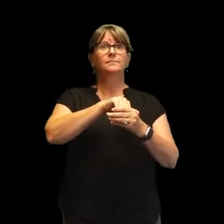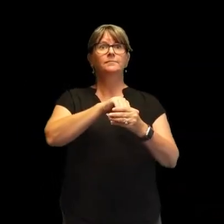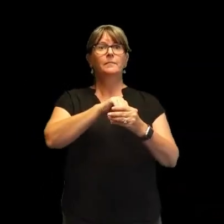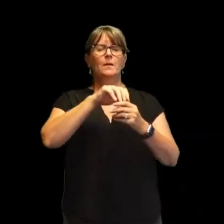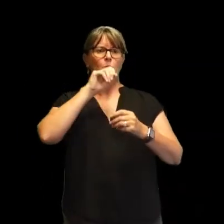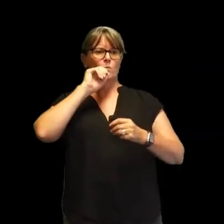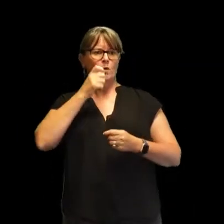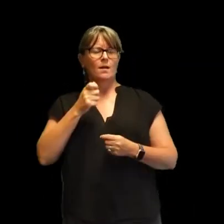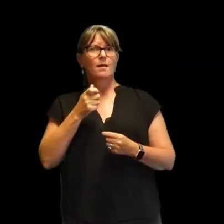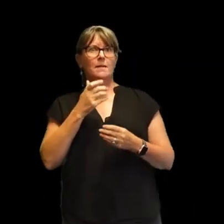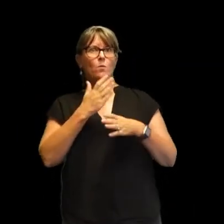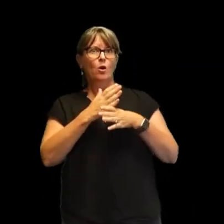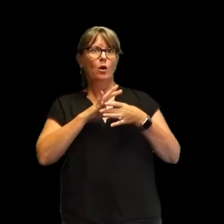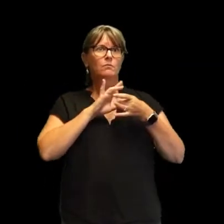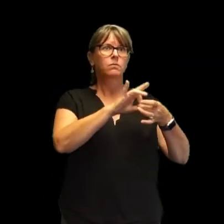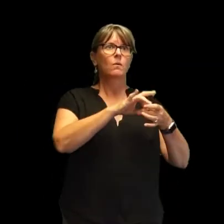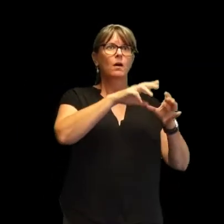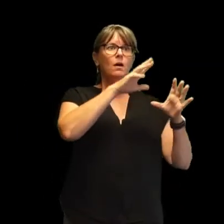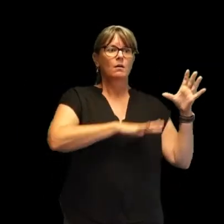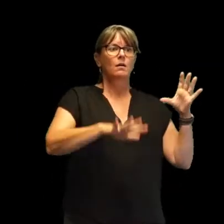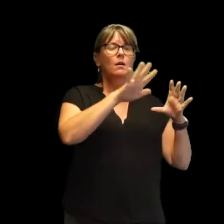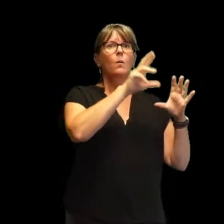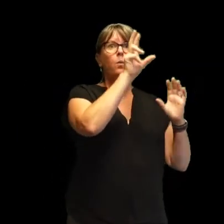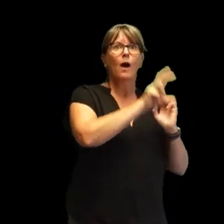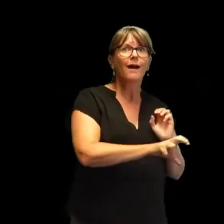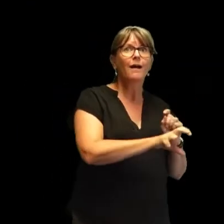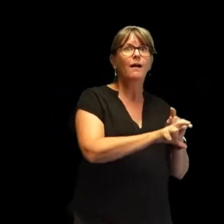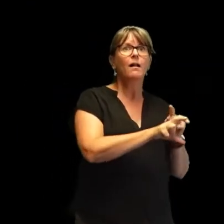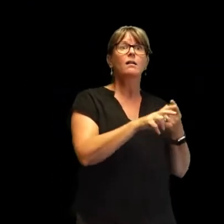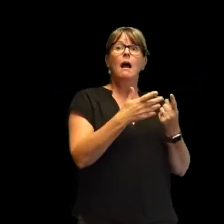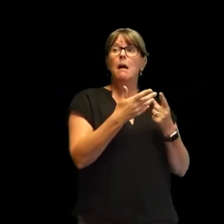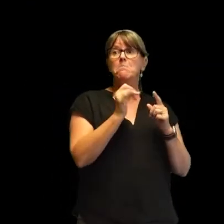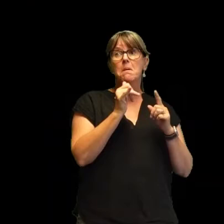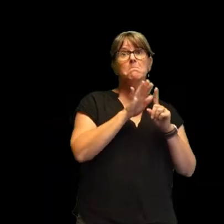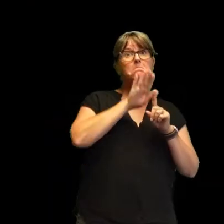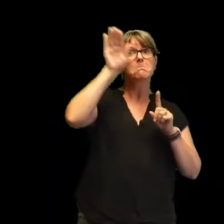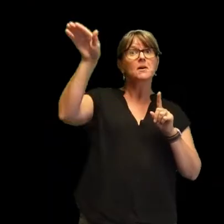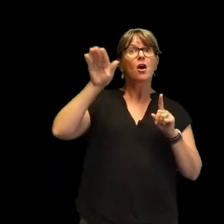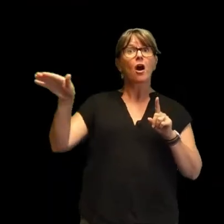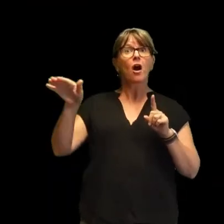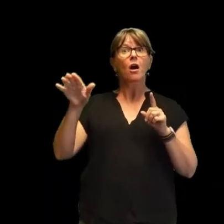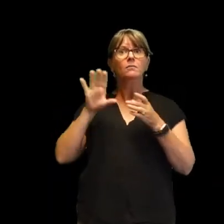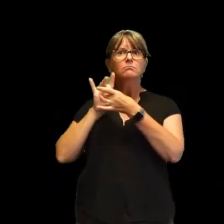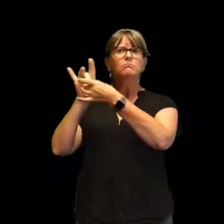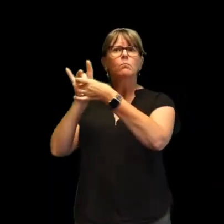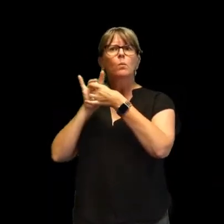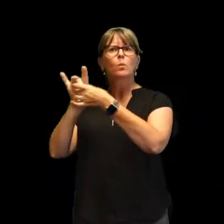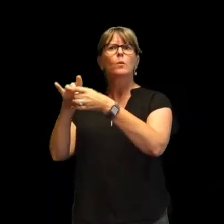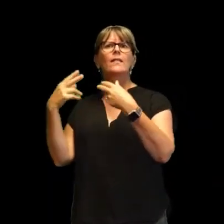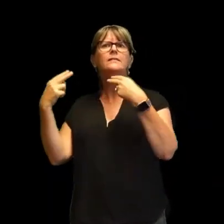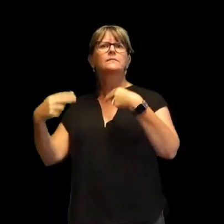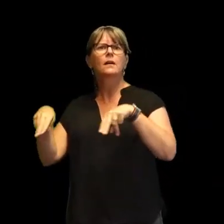will be delivered across Wales and beyond by our Dance Ambassador network and by our company dancers.